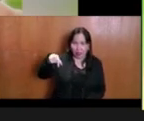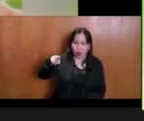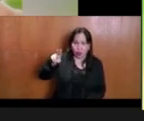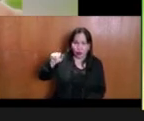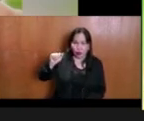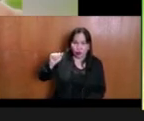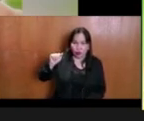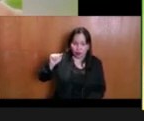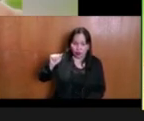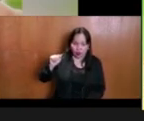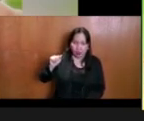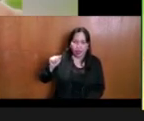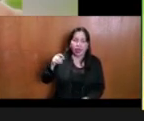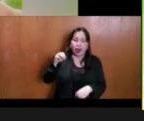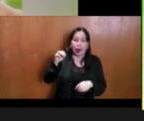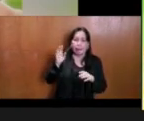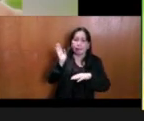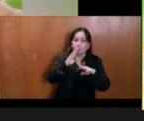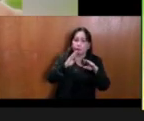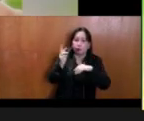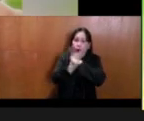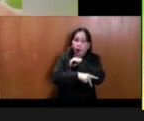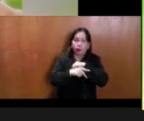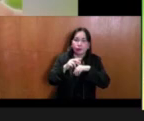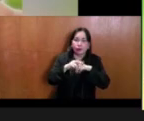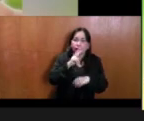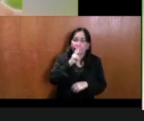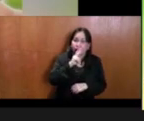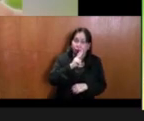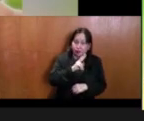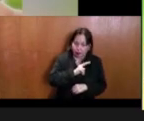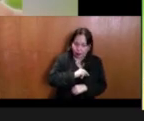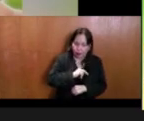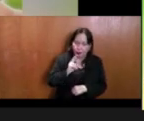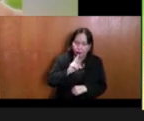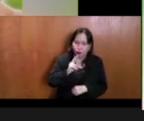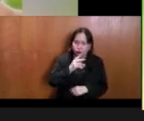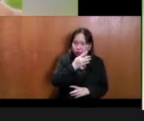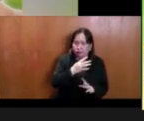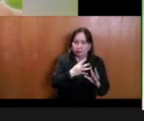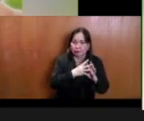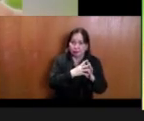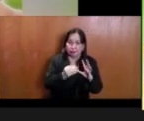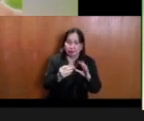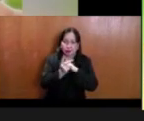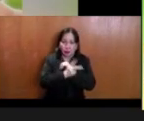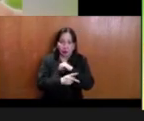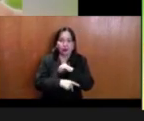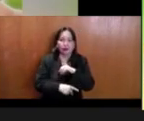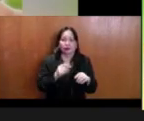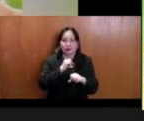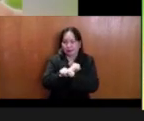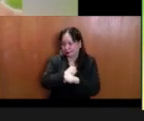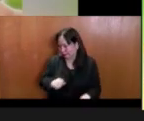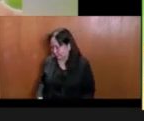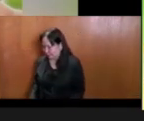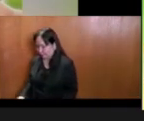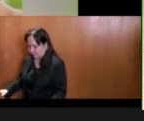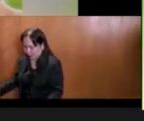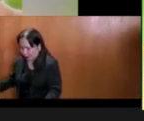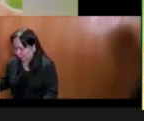It's a little province in Vietnam. It's being used as a model province for tourism, digital